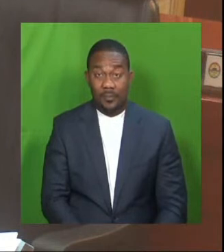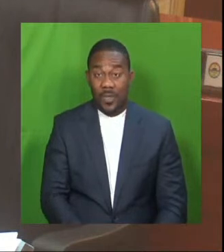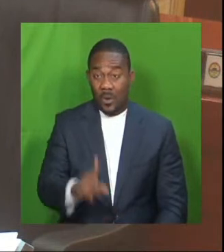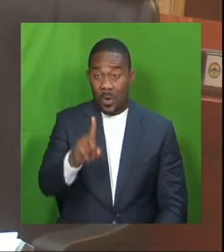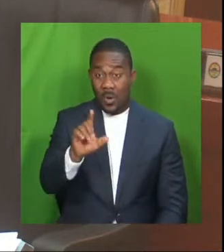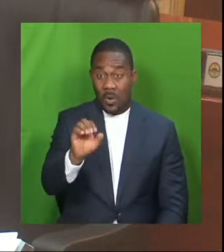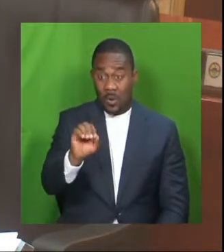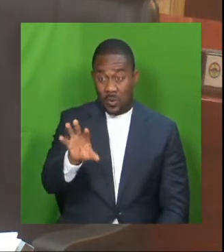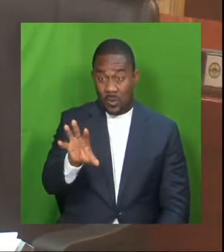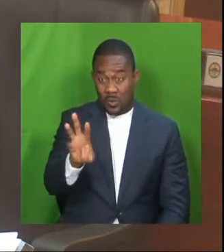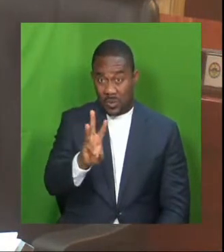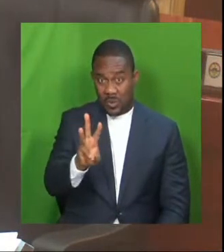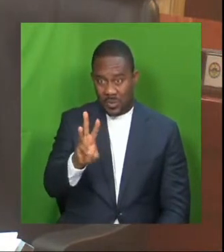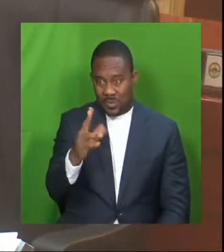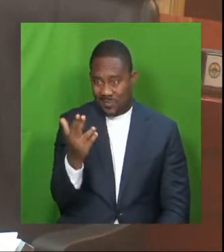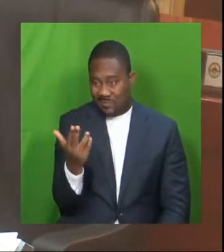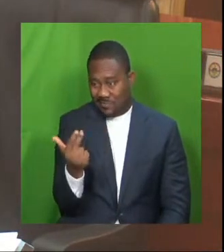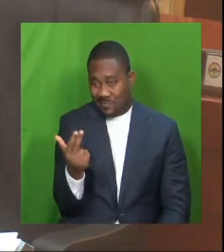106(13) provides,